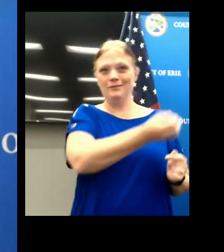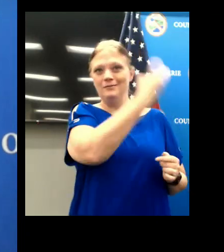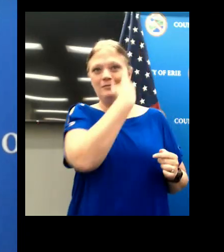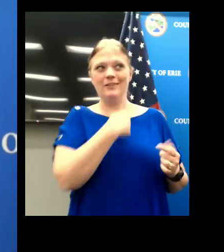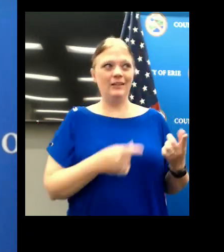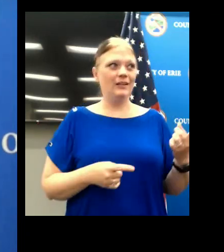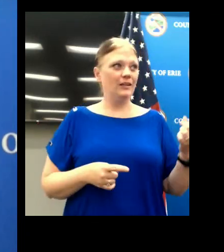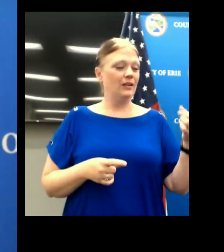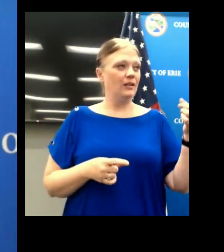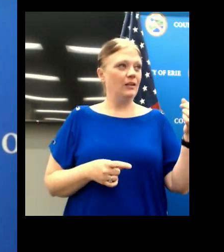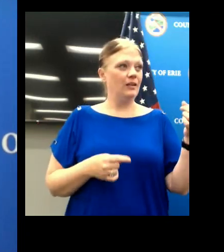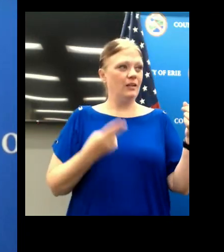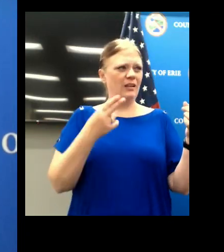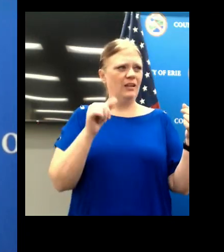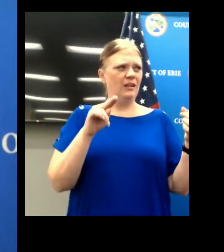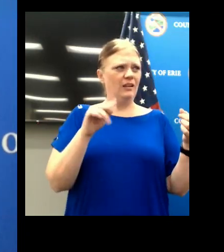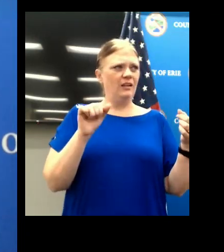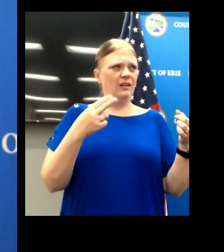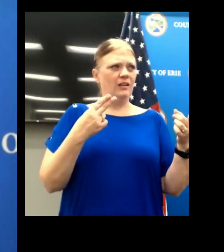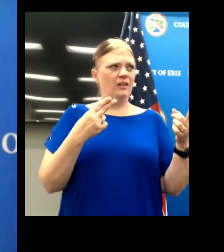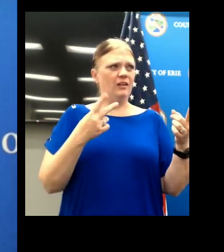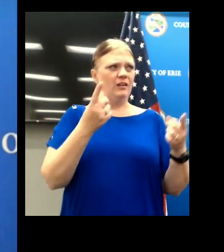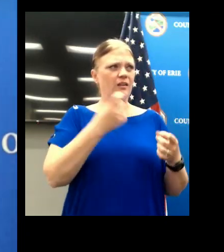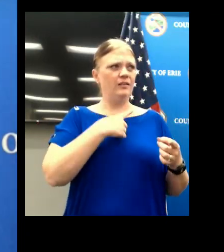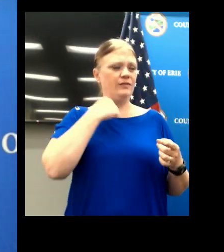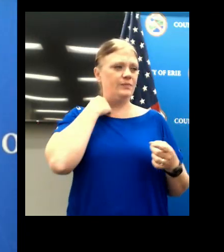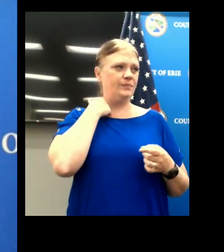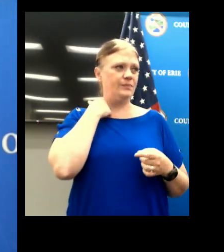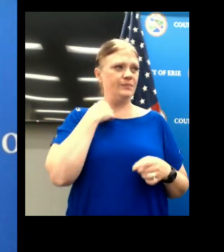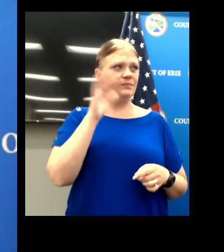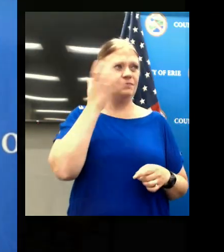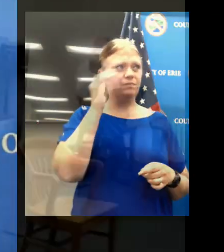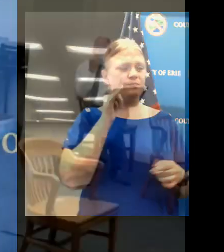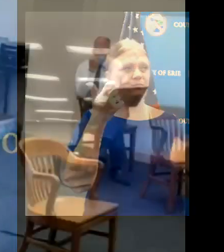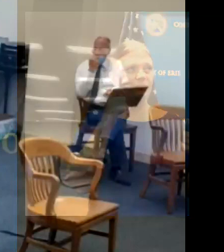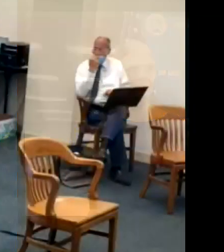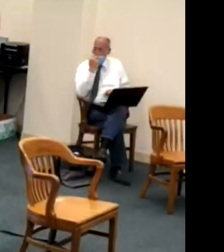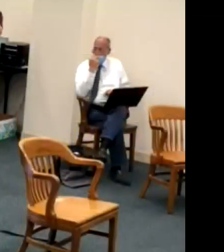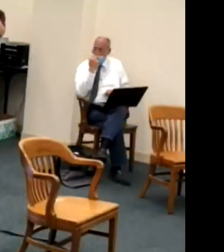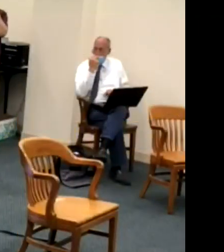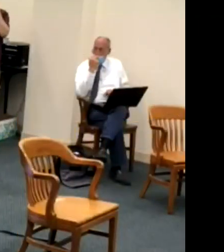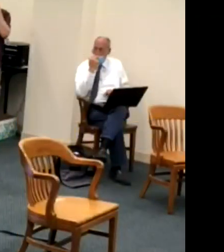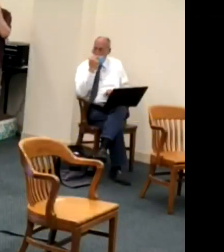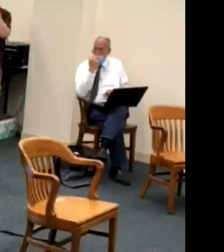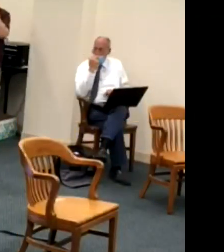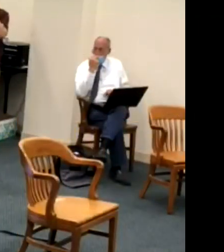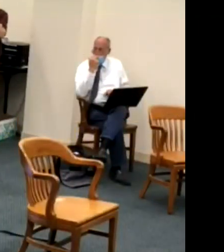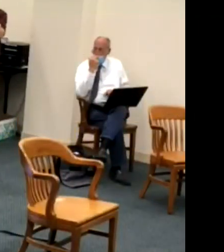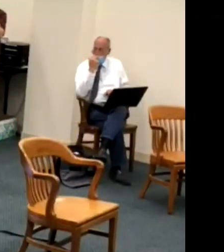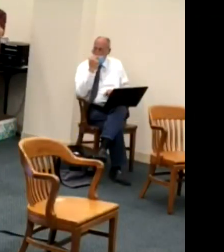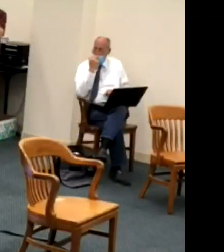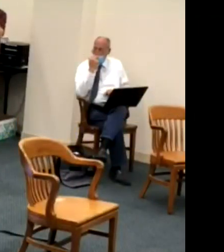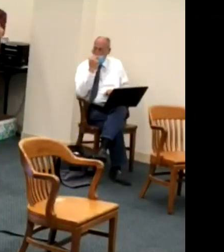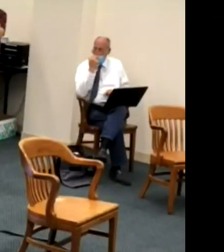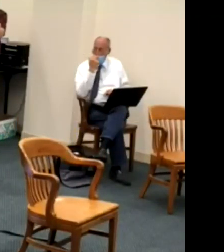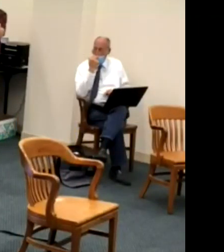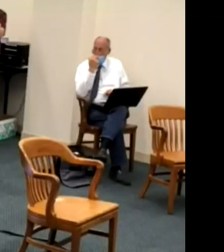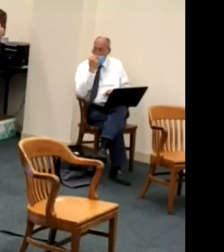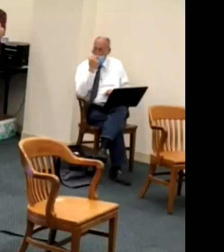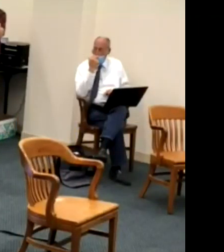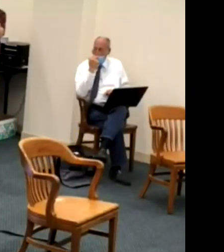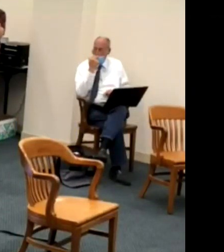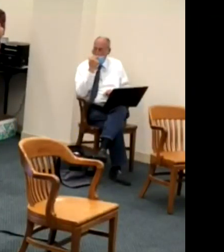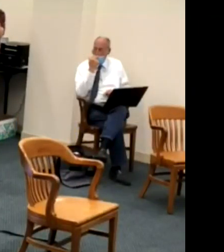Hannah. Quick question. It seems like, the biggest focus now coming out of this is, you mentioned,